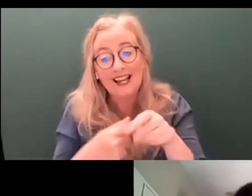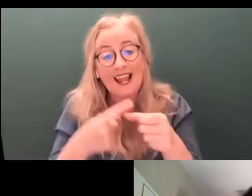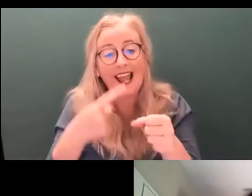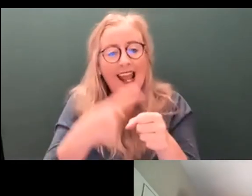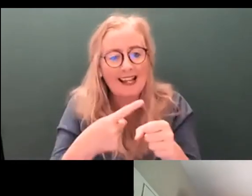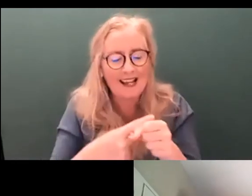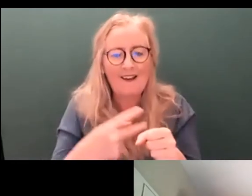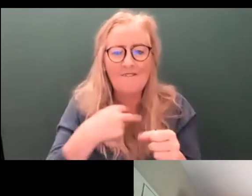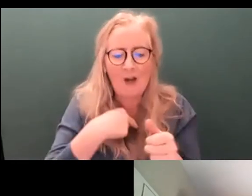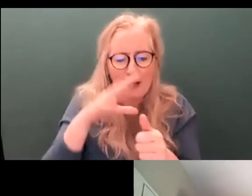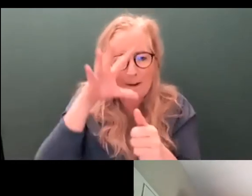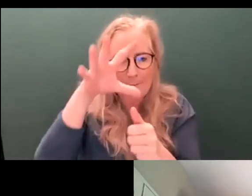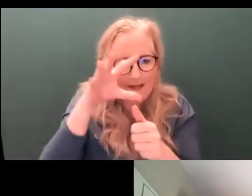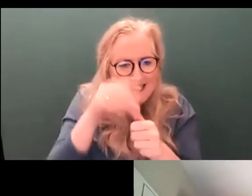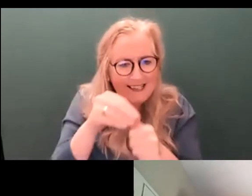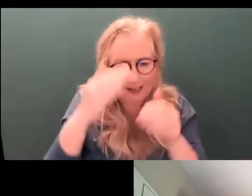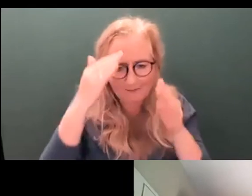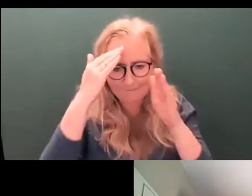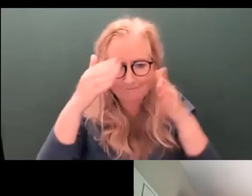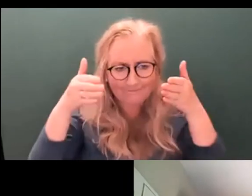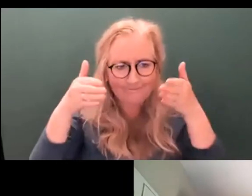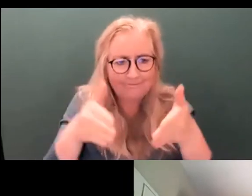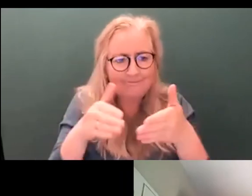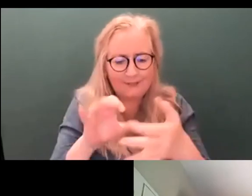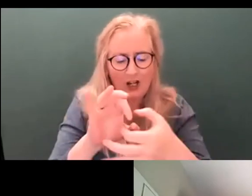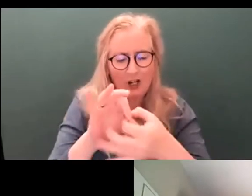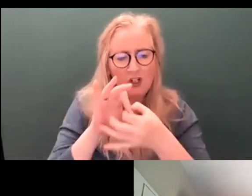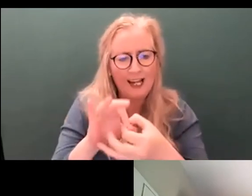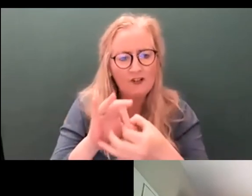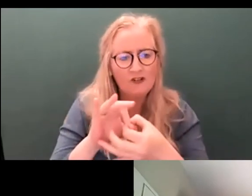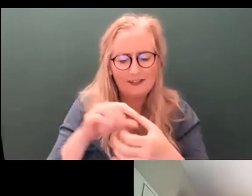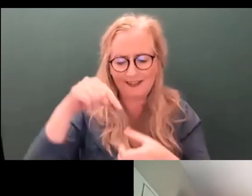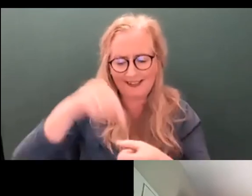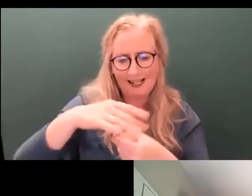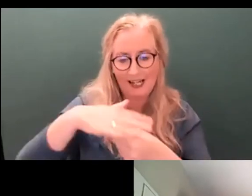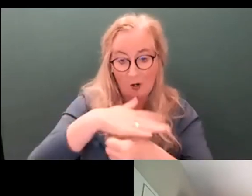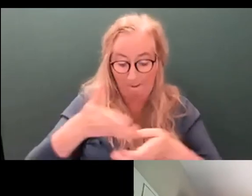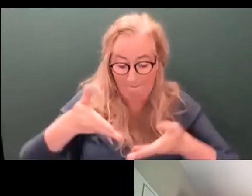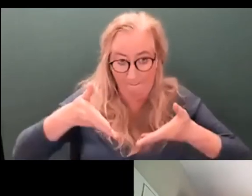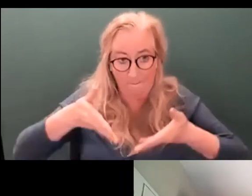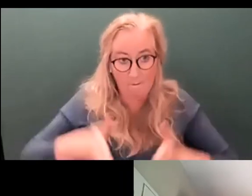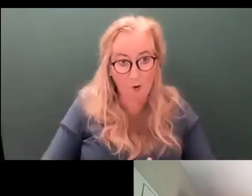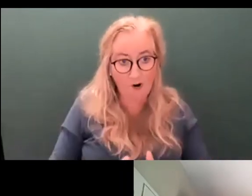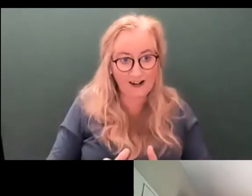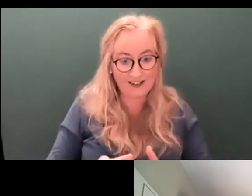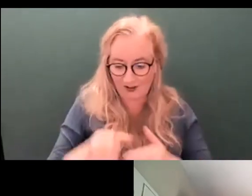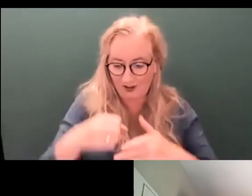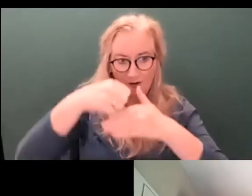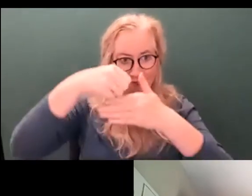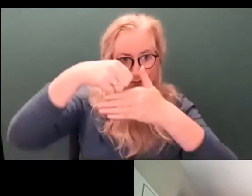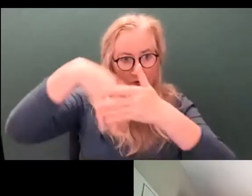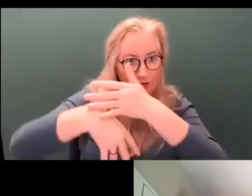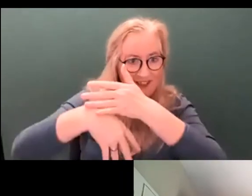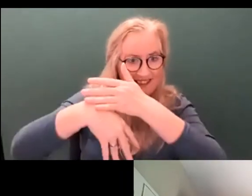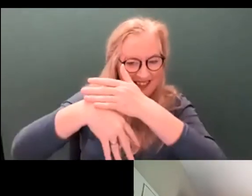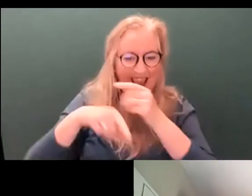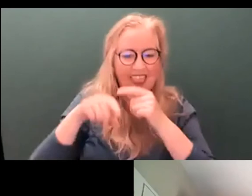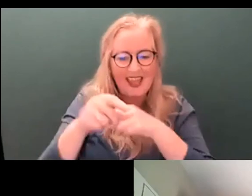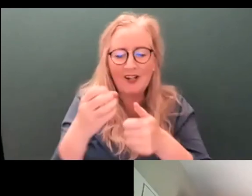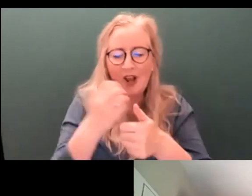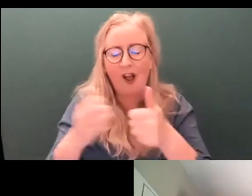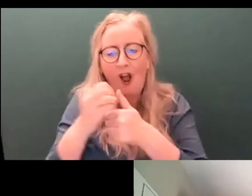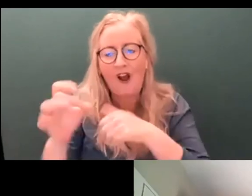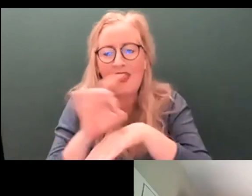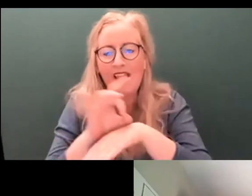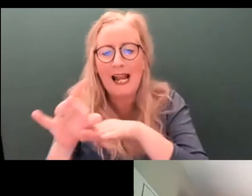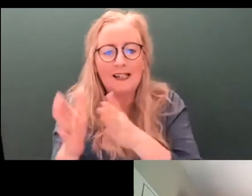very specifically engaged with an area that he was born in. So he's rooted in it. And that is another type of passion that